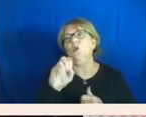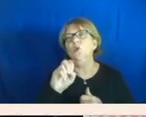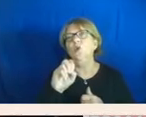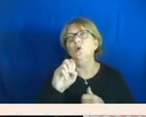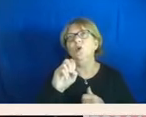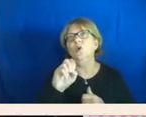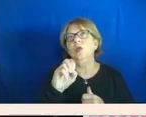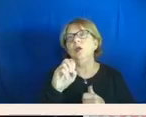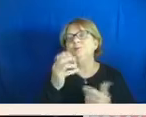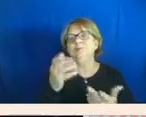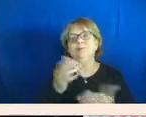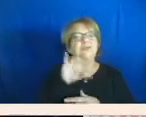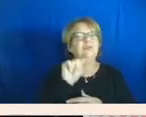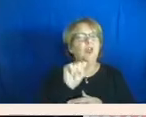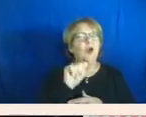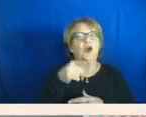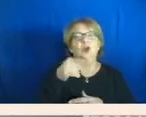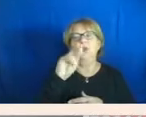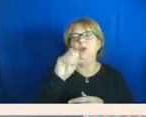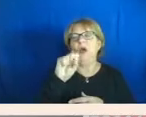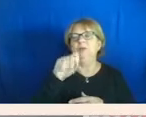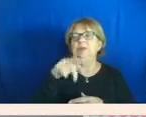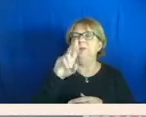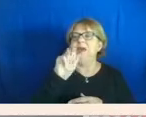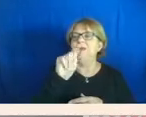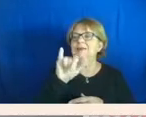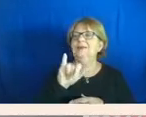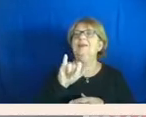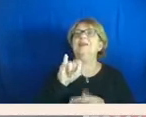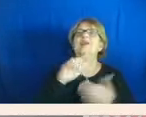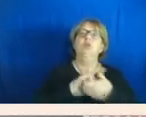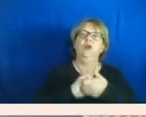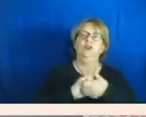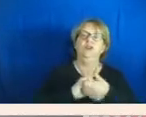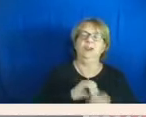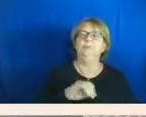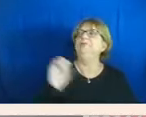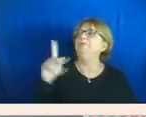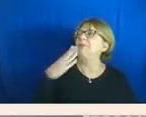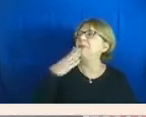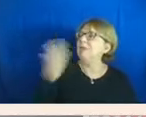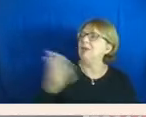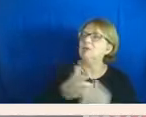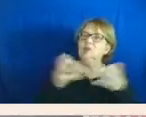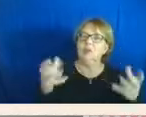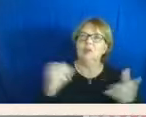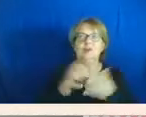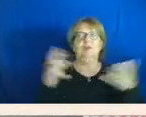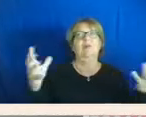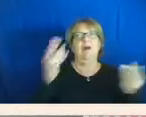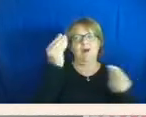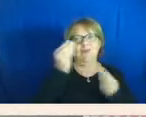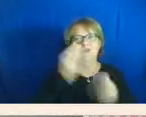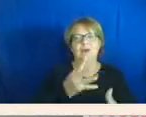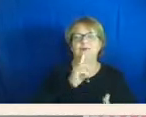Florida Prosperity Partnership. Thank you so much. That was a lot of information. That was really helpful, and I